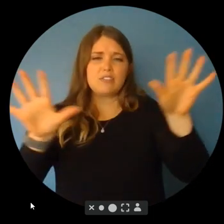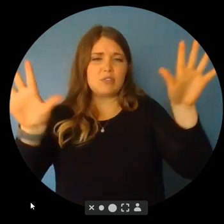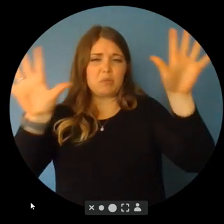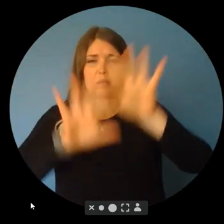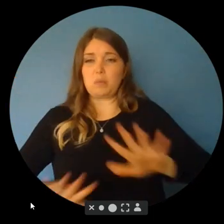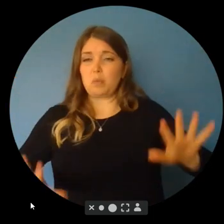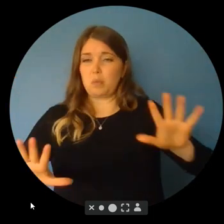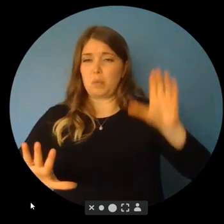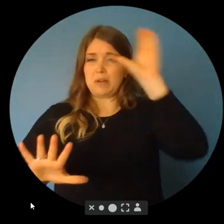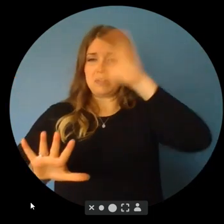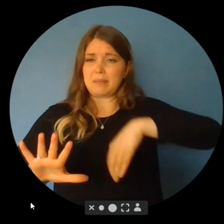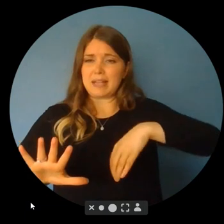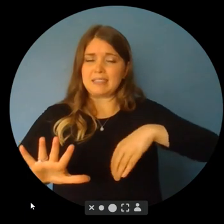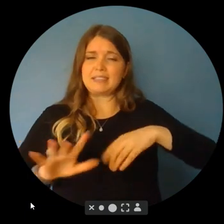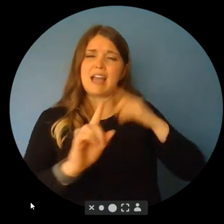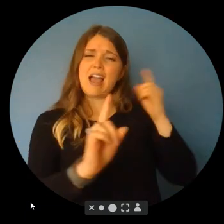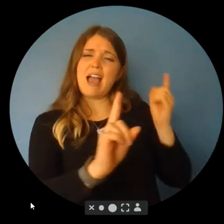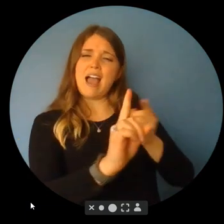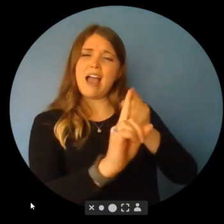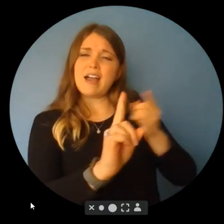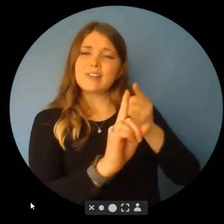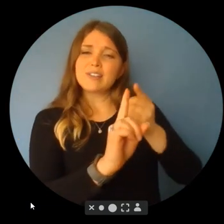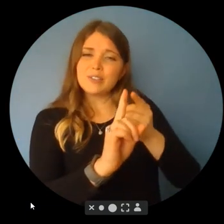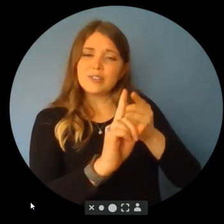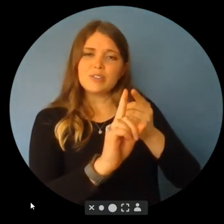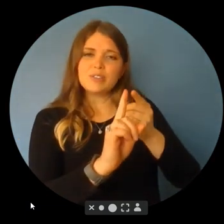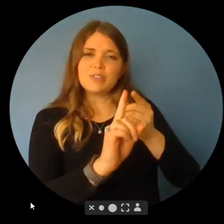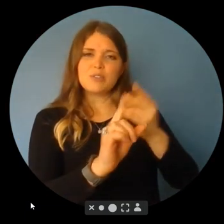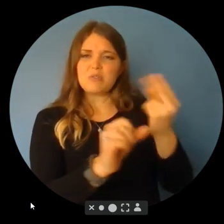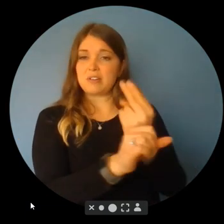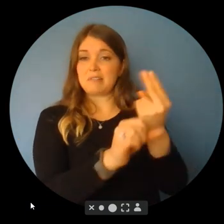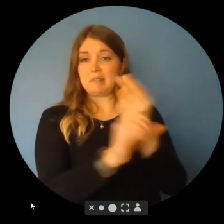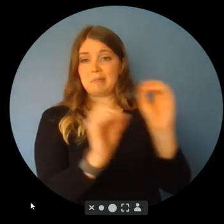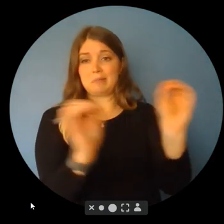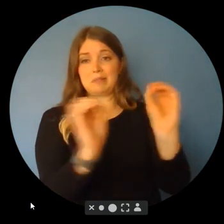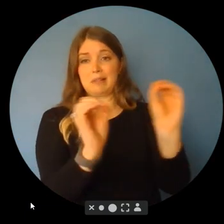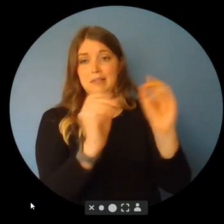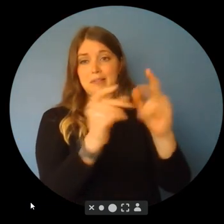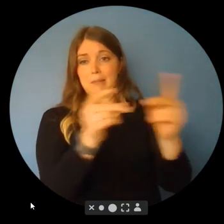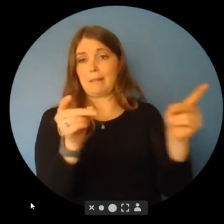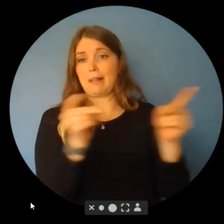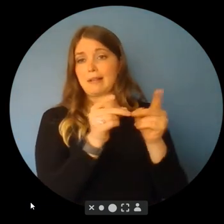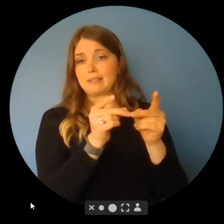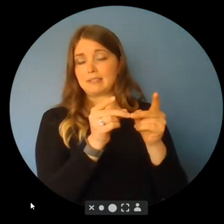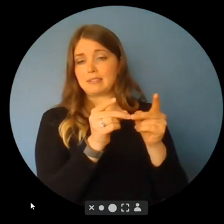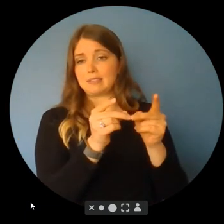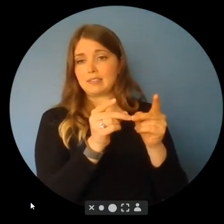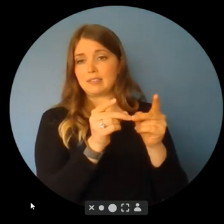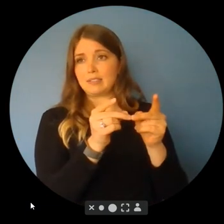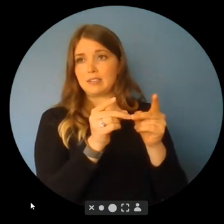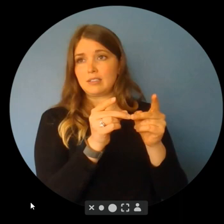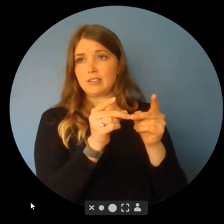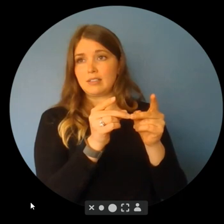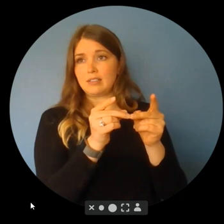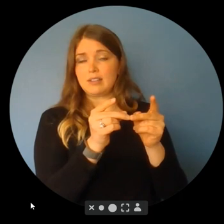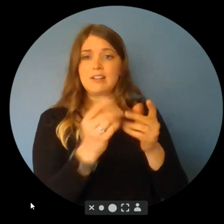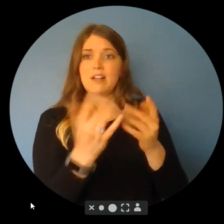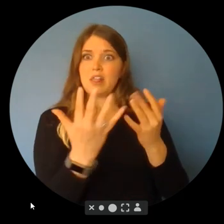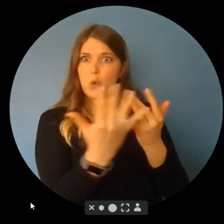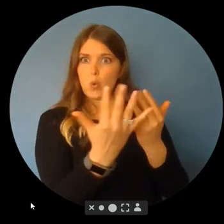fear, toward a most useless place. The waiting